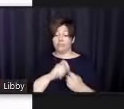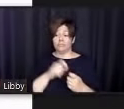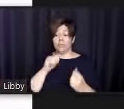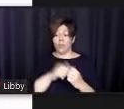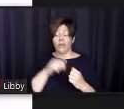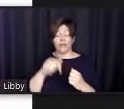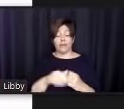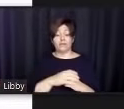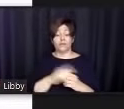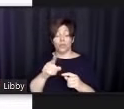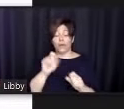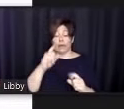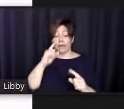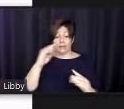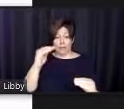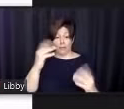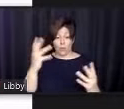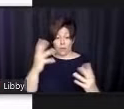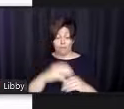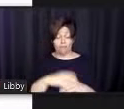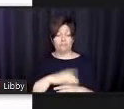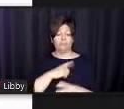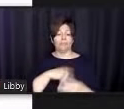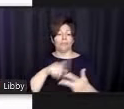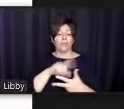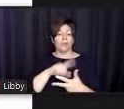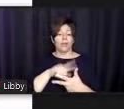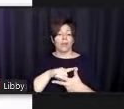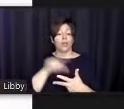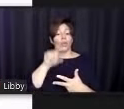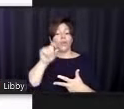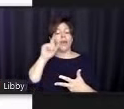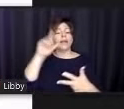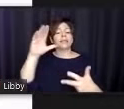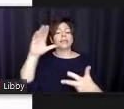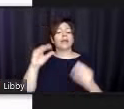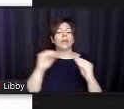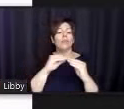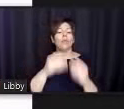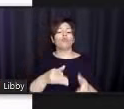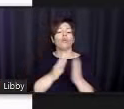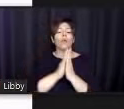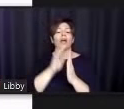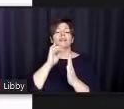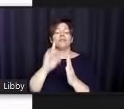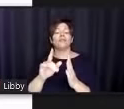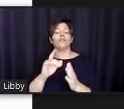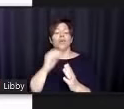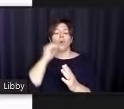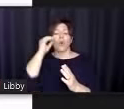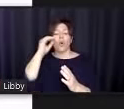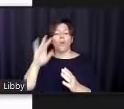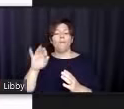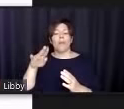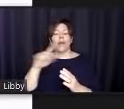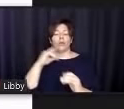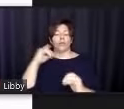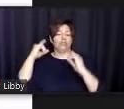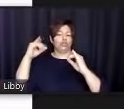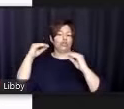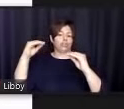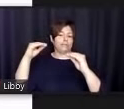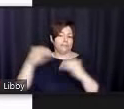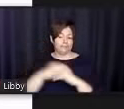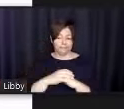expect. First, you can reasonably expect more requests than usual for homebound instruction. I